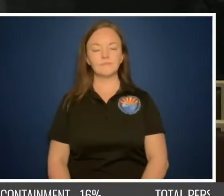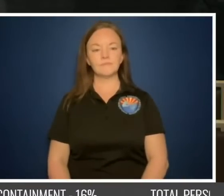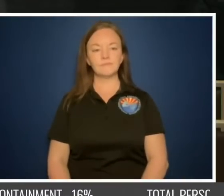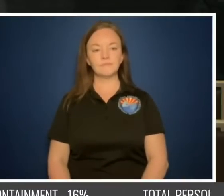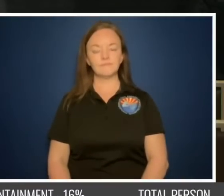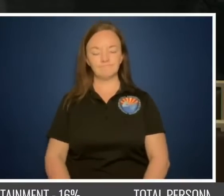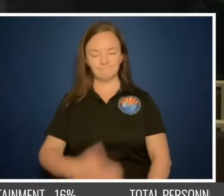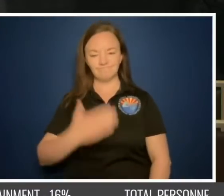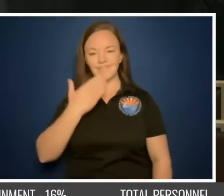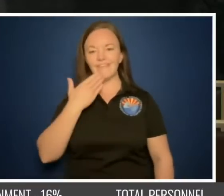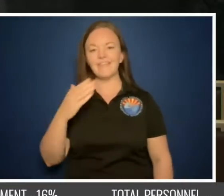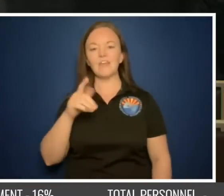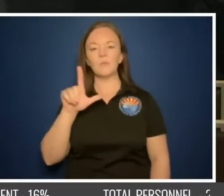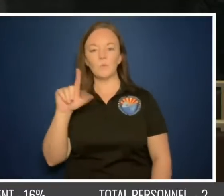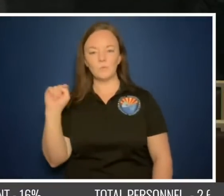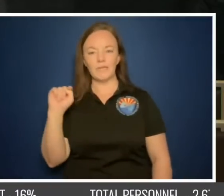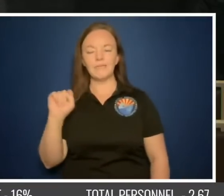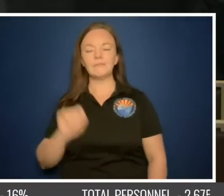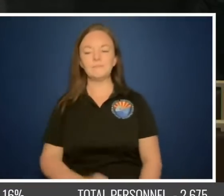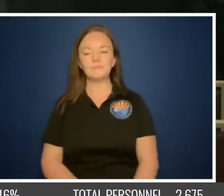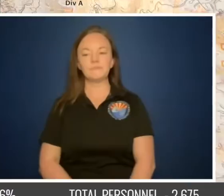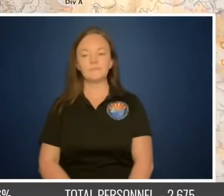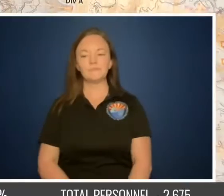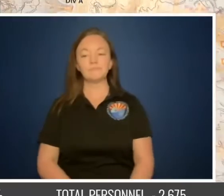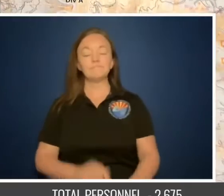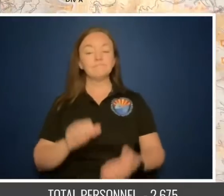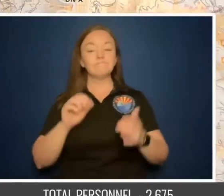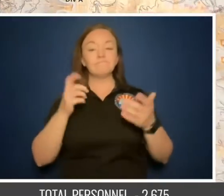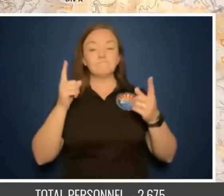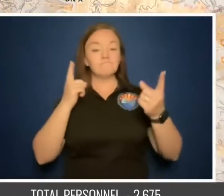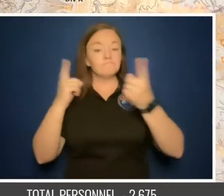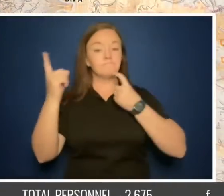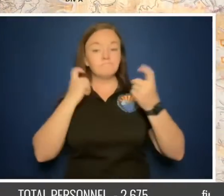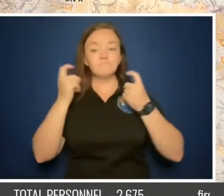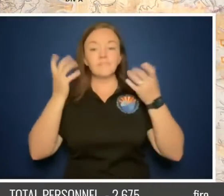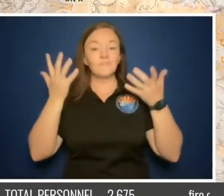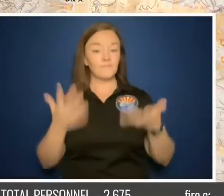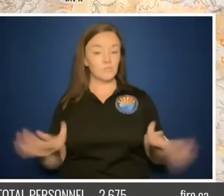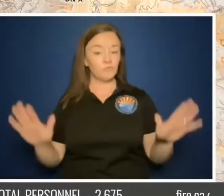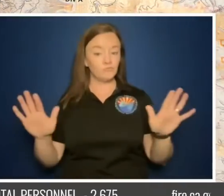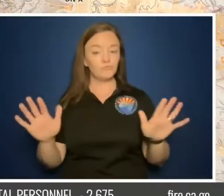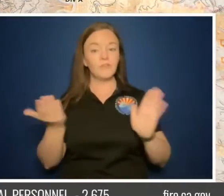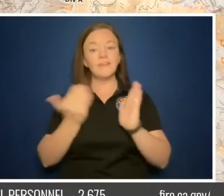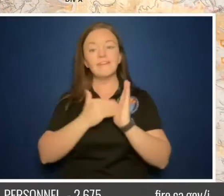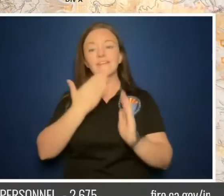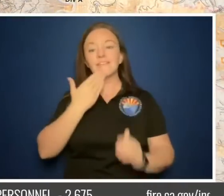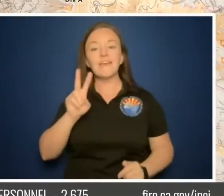Thank you, Lieutenant. Appreciate that. So that's all the questions we have for this evening. I want to thank Vicky, our